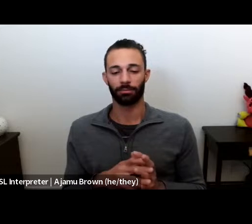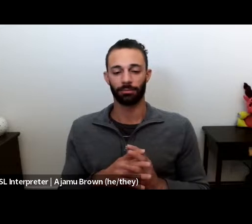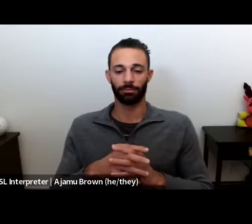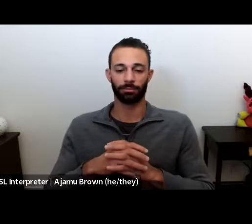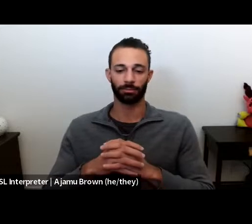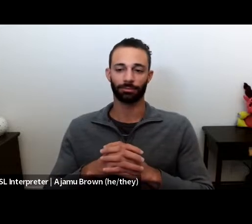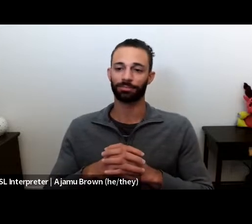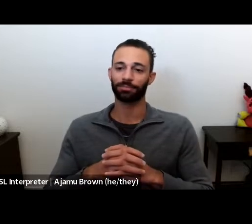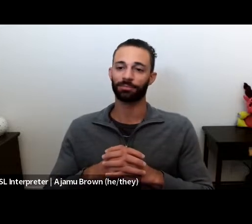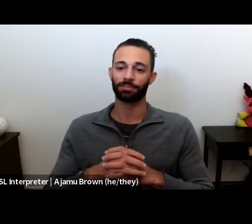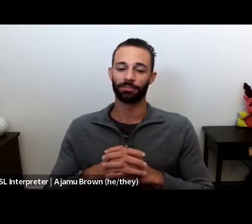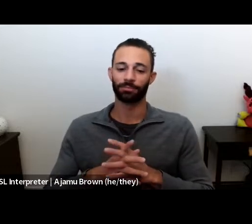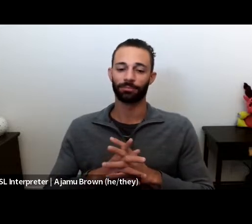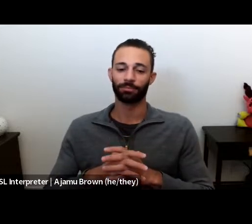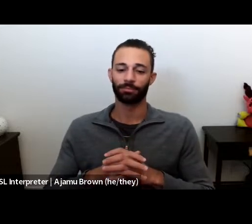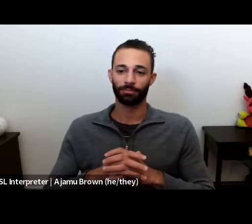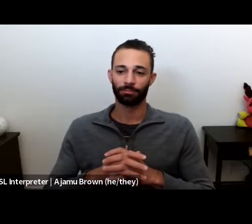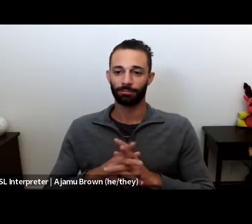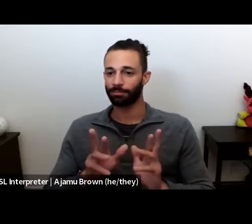Whew.